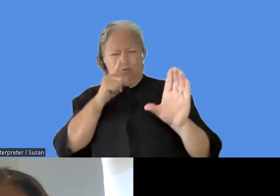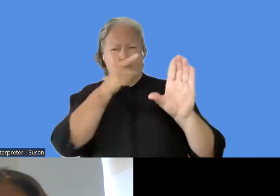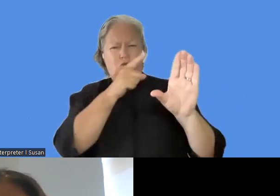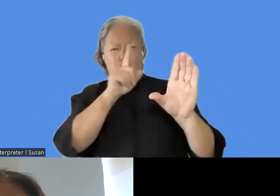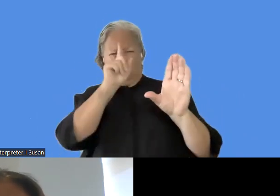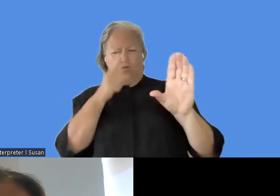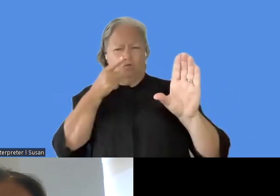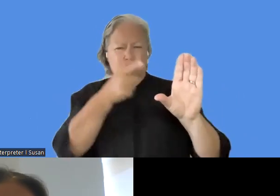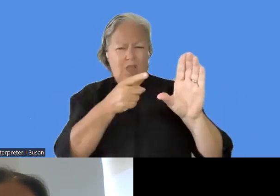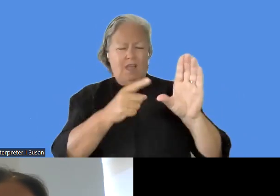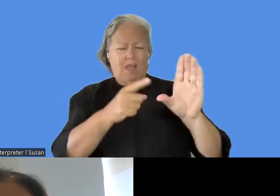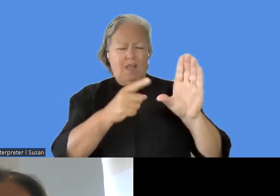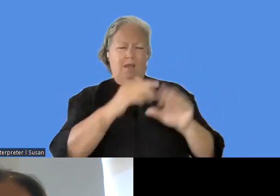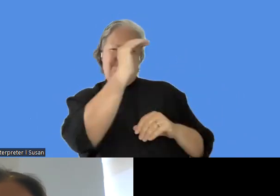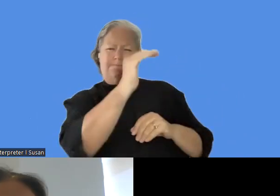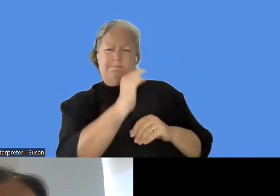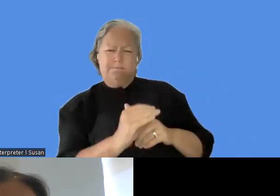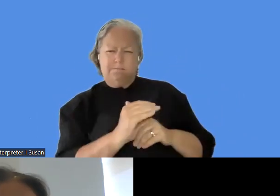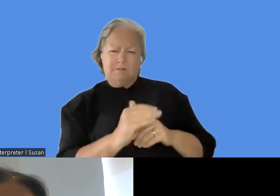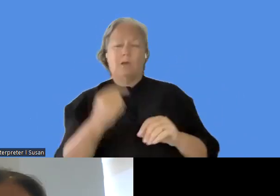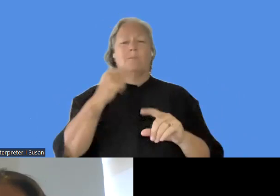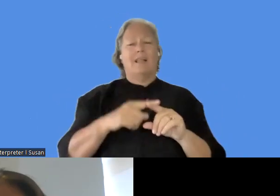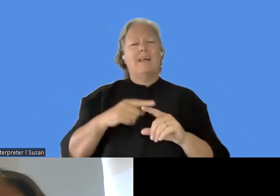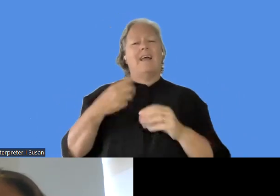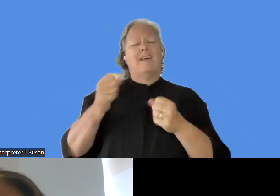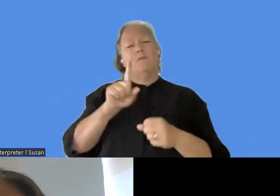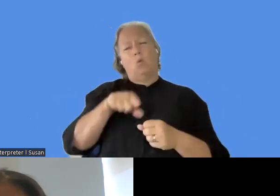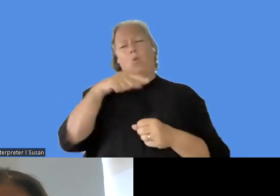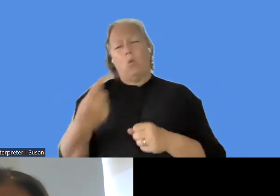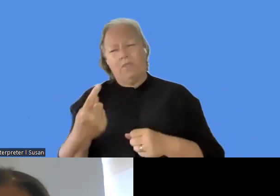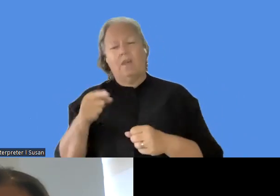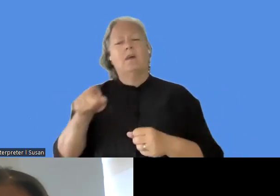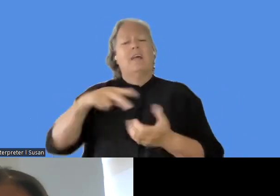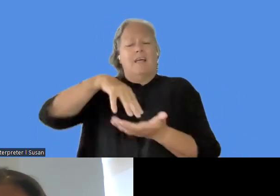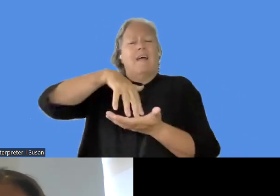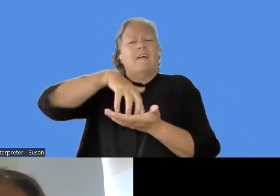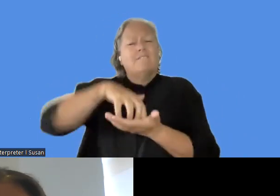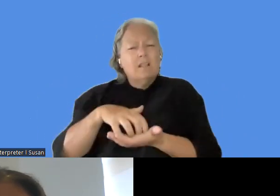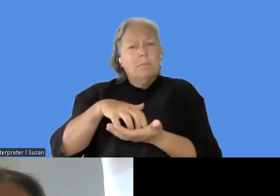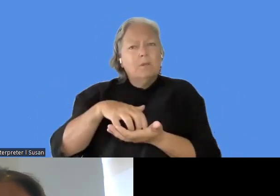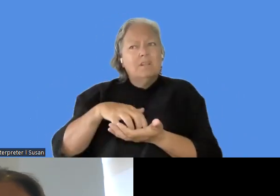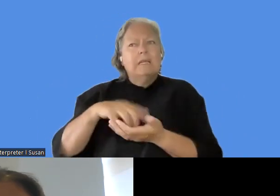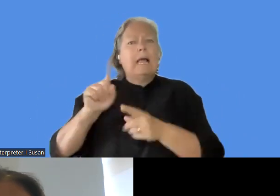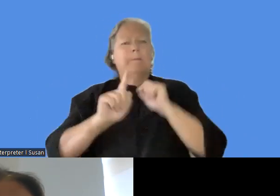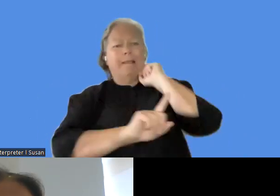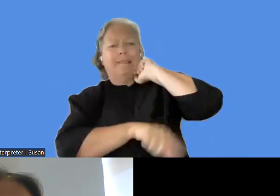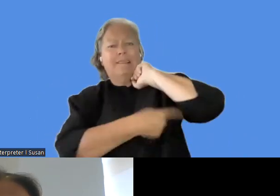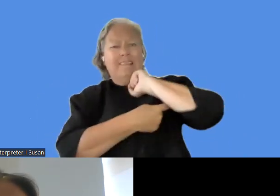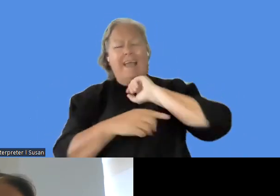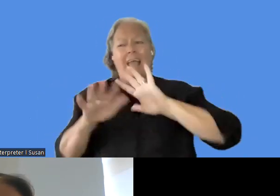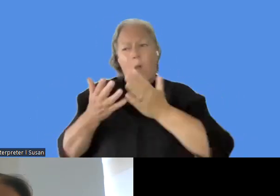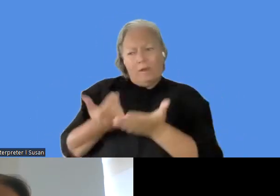6 further targets on persons in vulnerable situations, which include persons with disabilities.